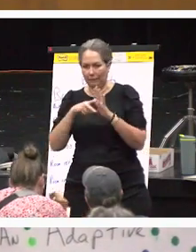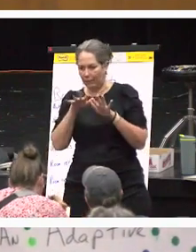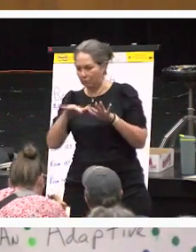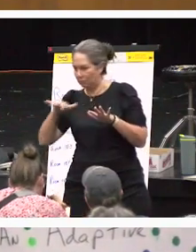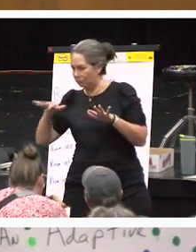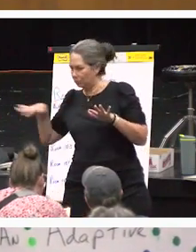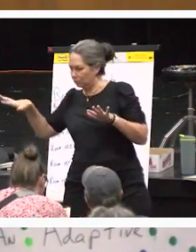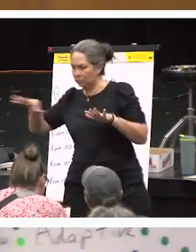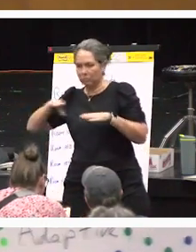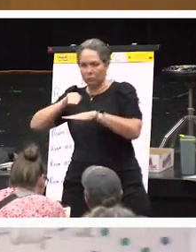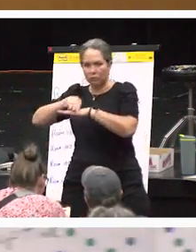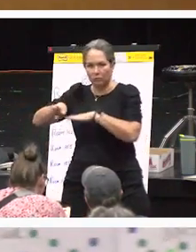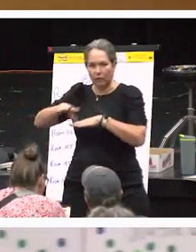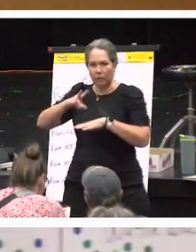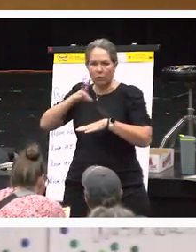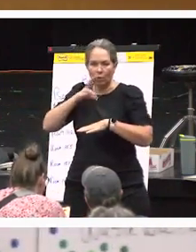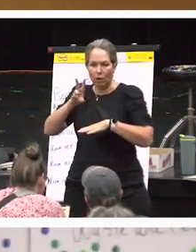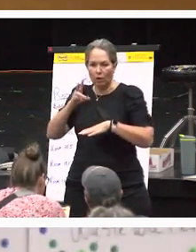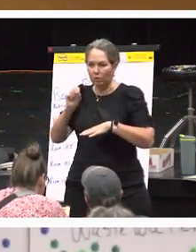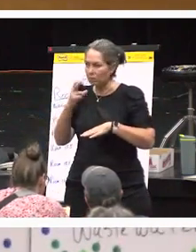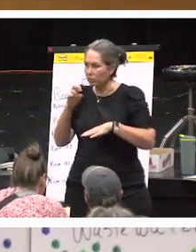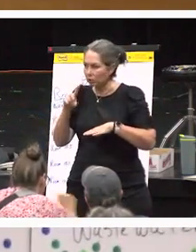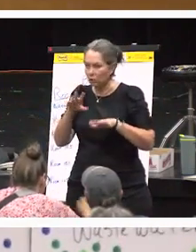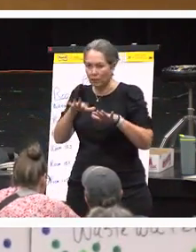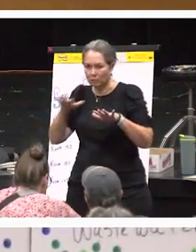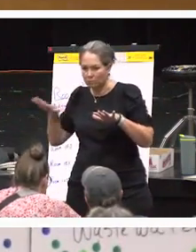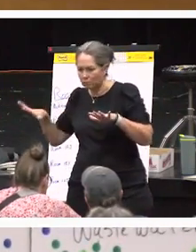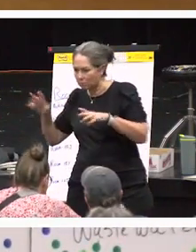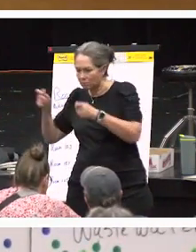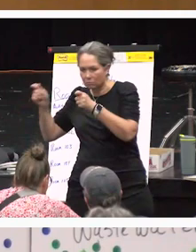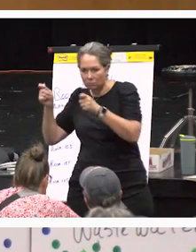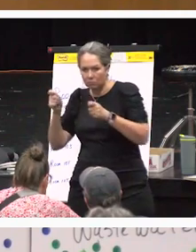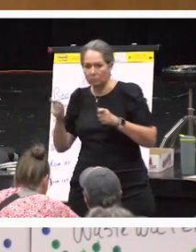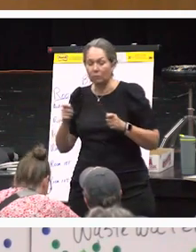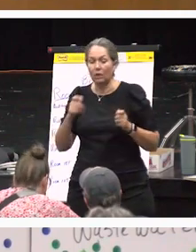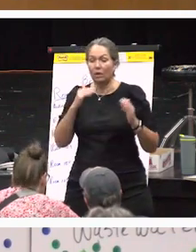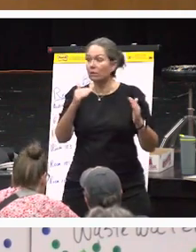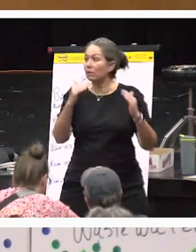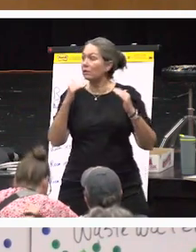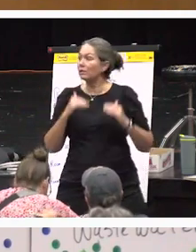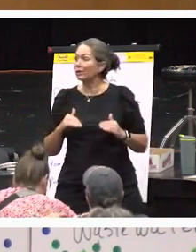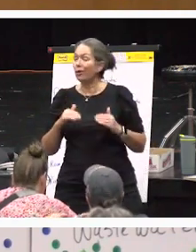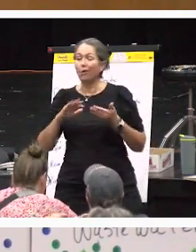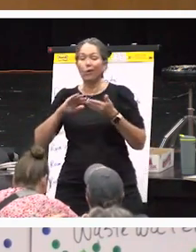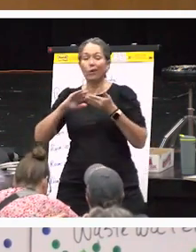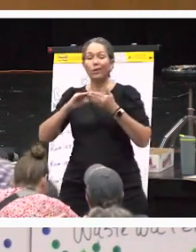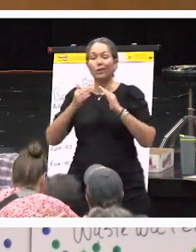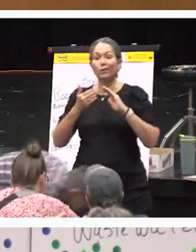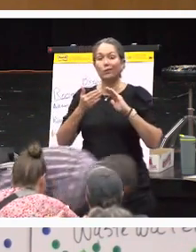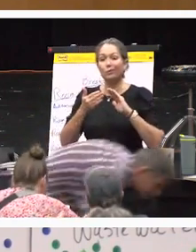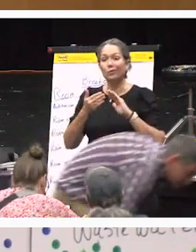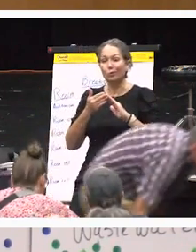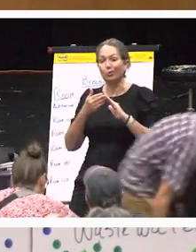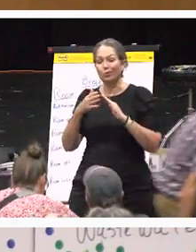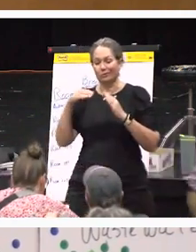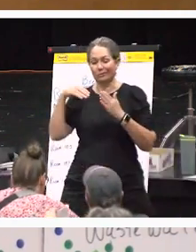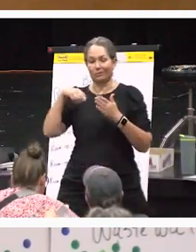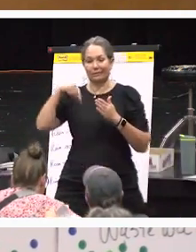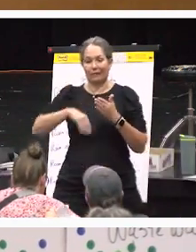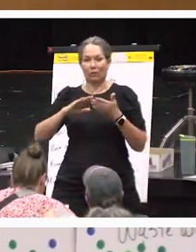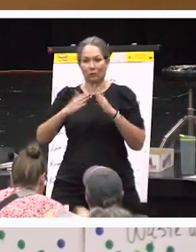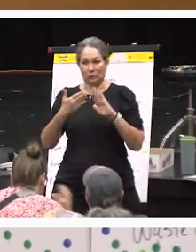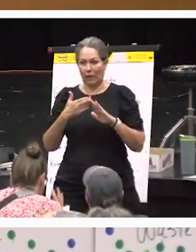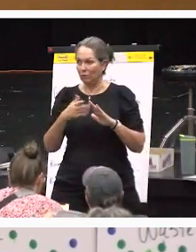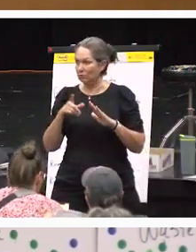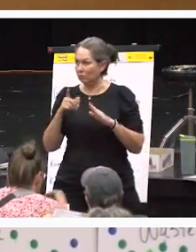Secondly, as a priority, investing in an adaptive downtown. And isn't that an interesting mixture? Someone described that we're talking about recovery and we're talking about resilience. And when